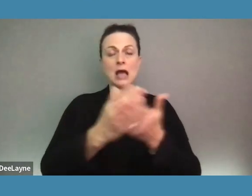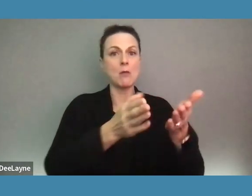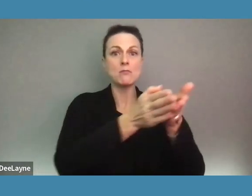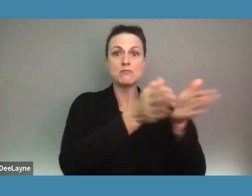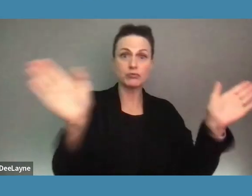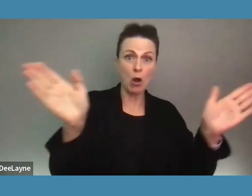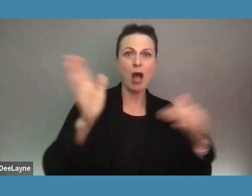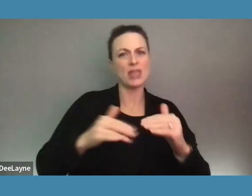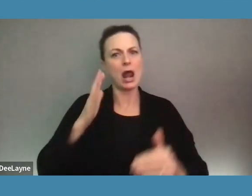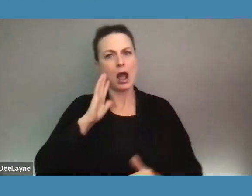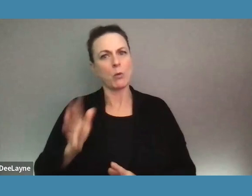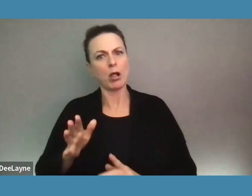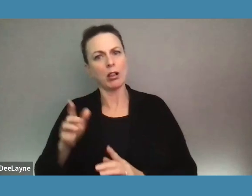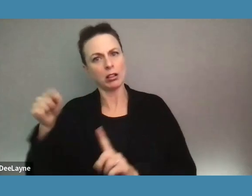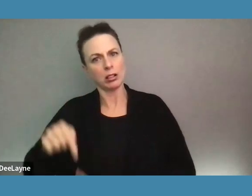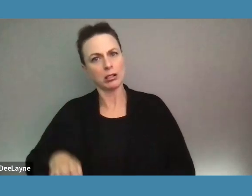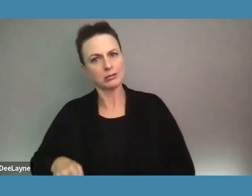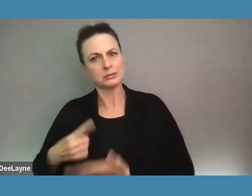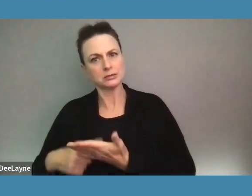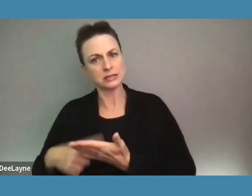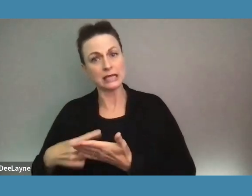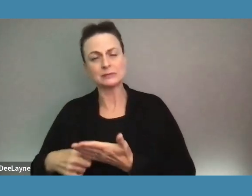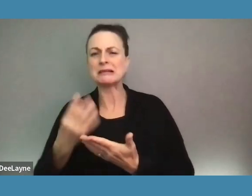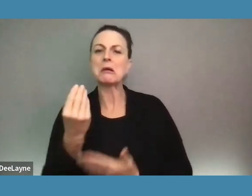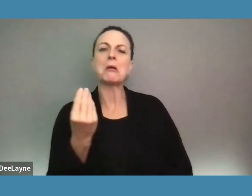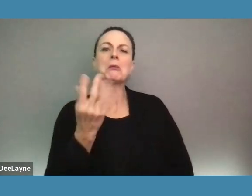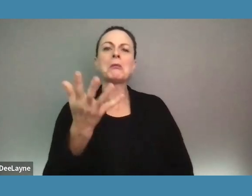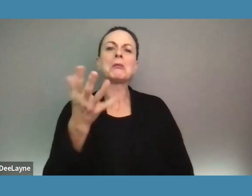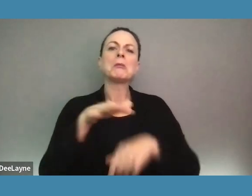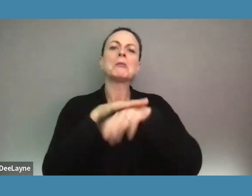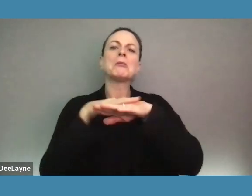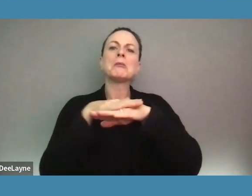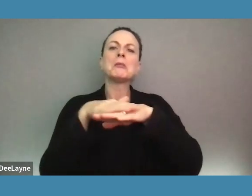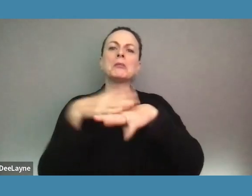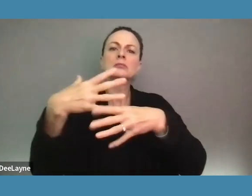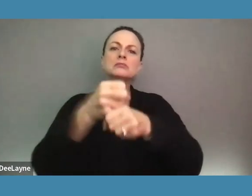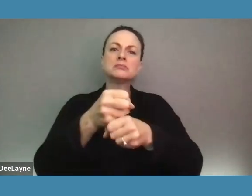I'm going to cover, but just to give you an overview.